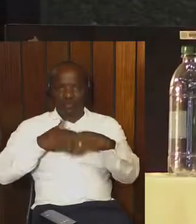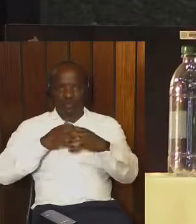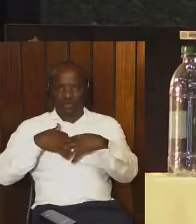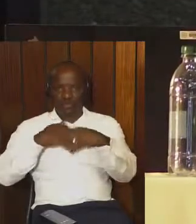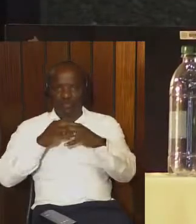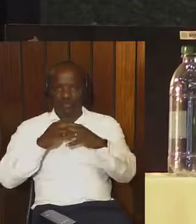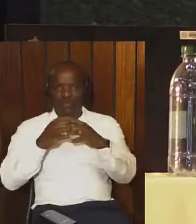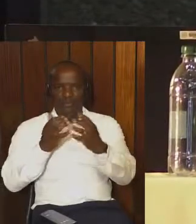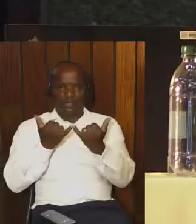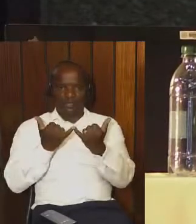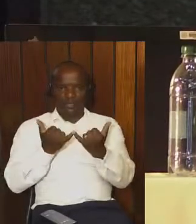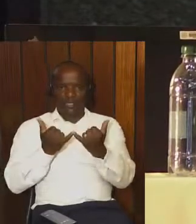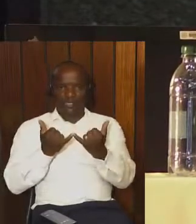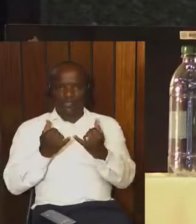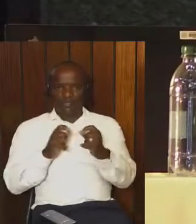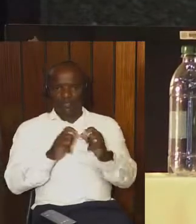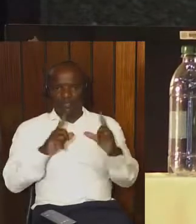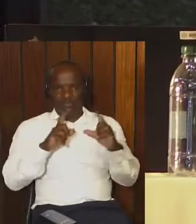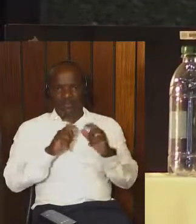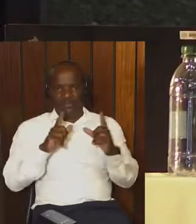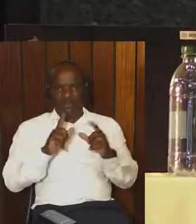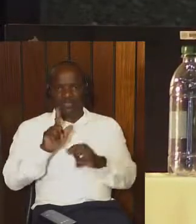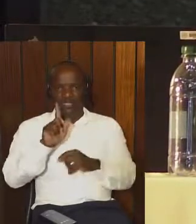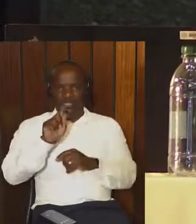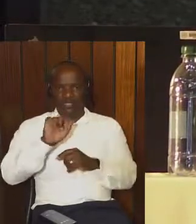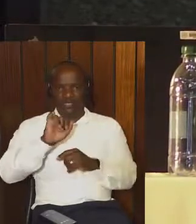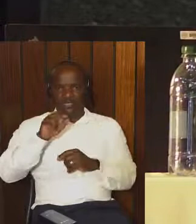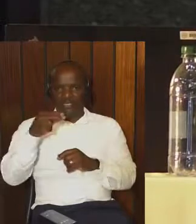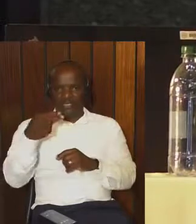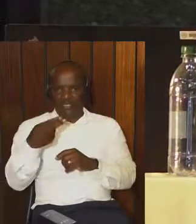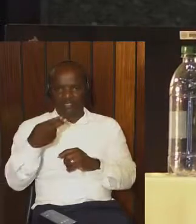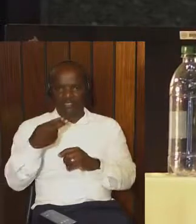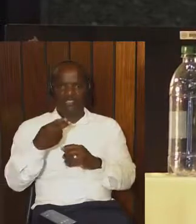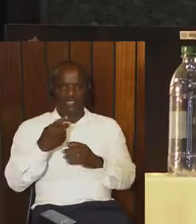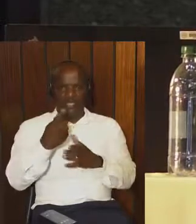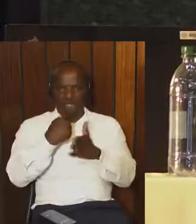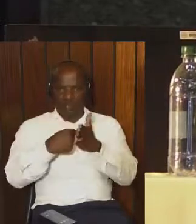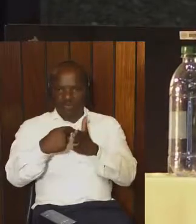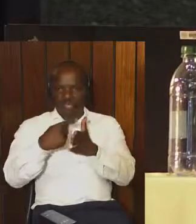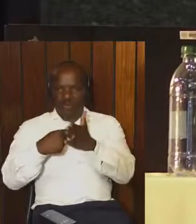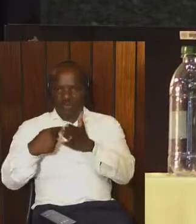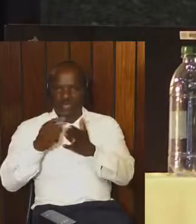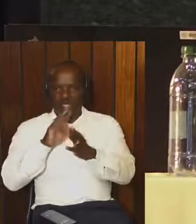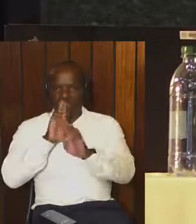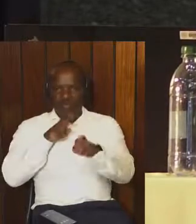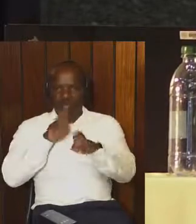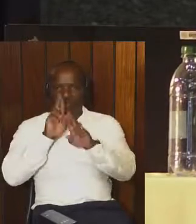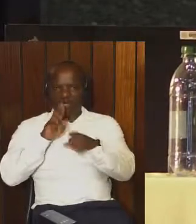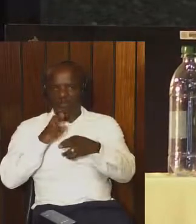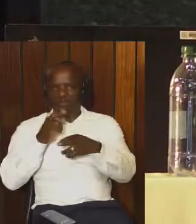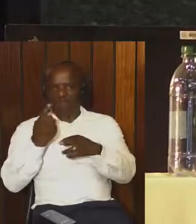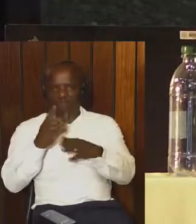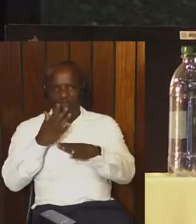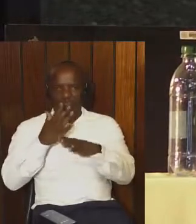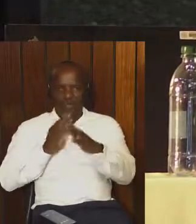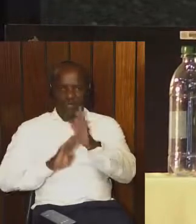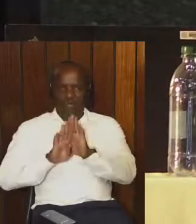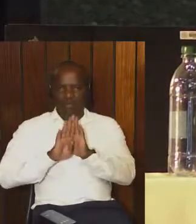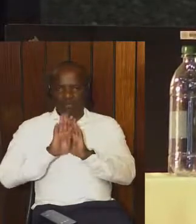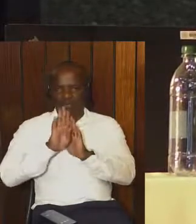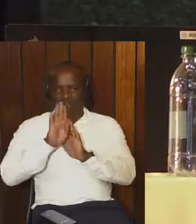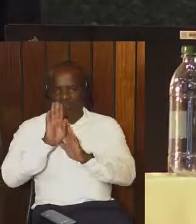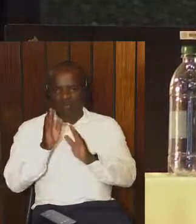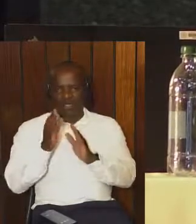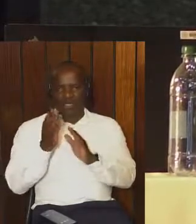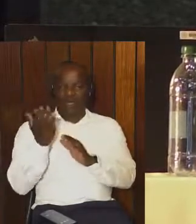previously. We said that we got a TIH where we report weekly on what happened. In the previous